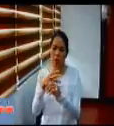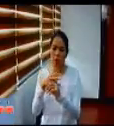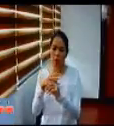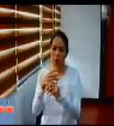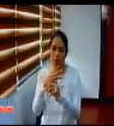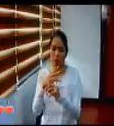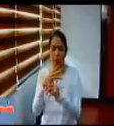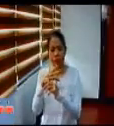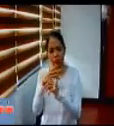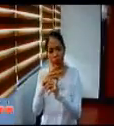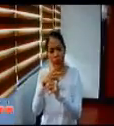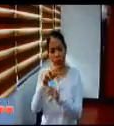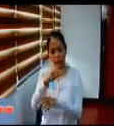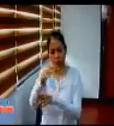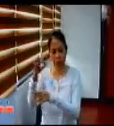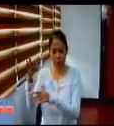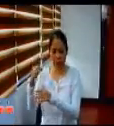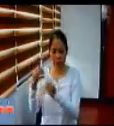then